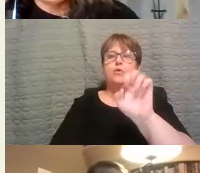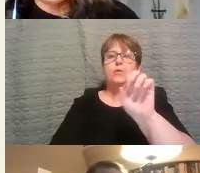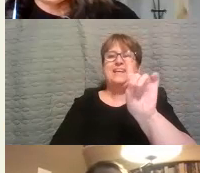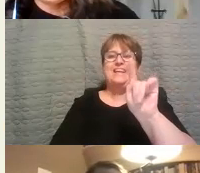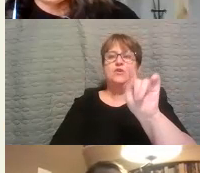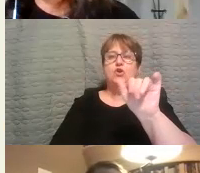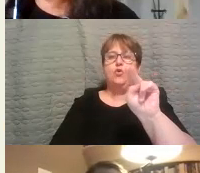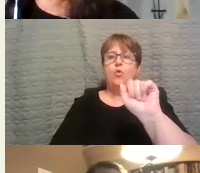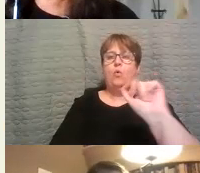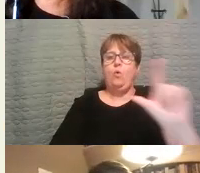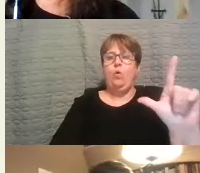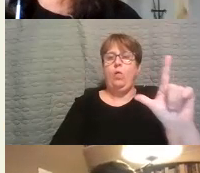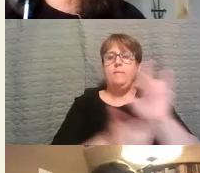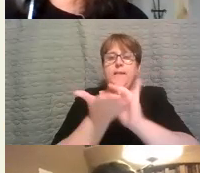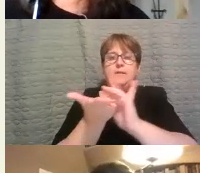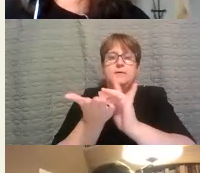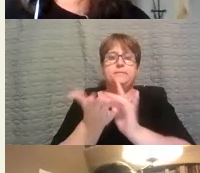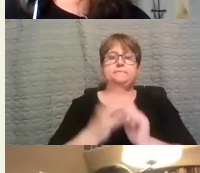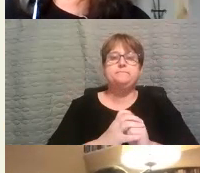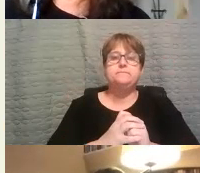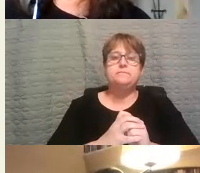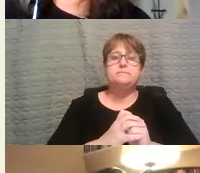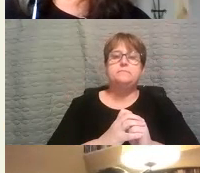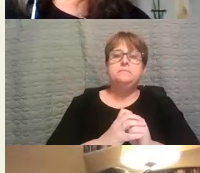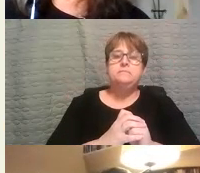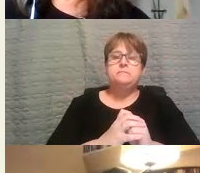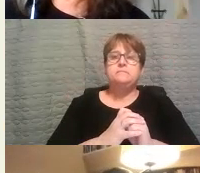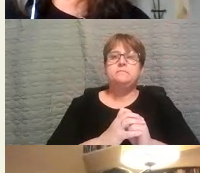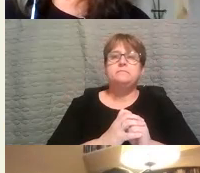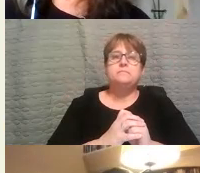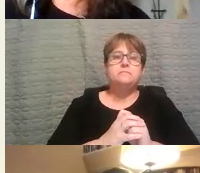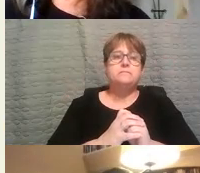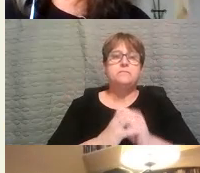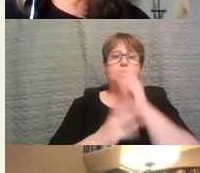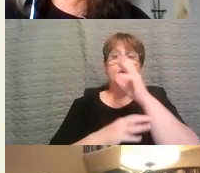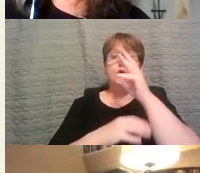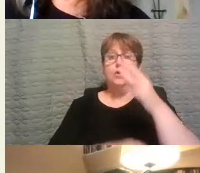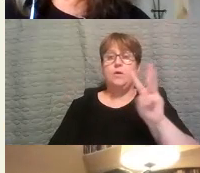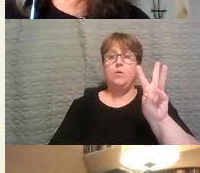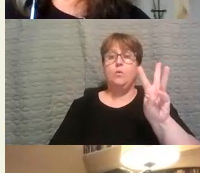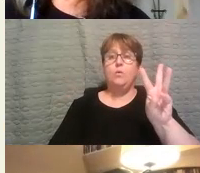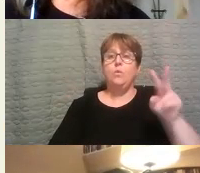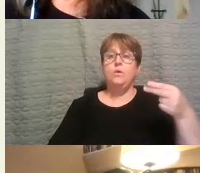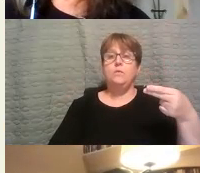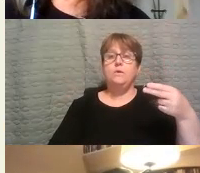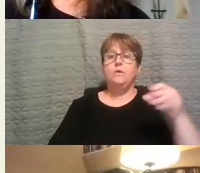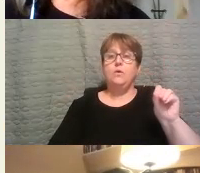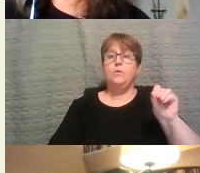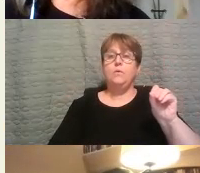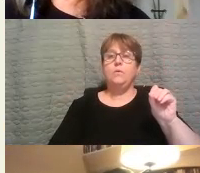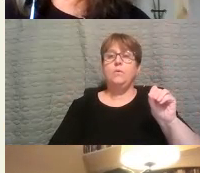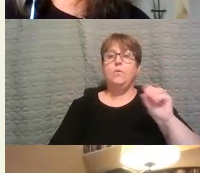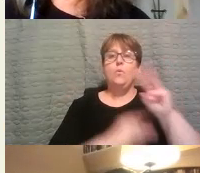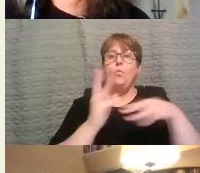Next, please. According to the World Health Organization, the